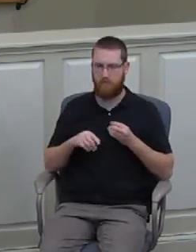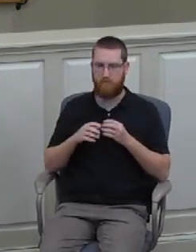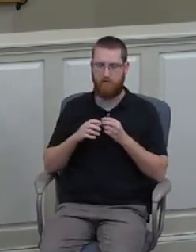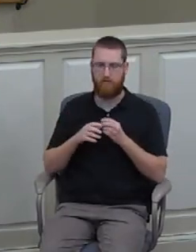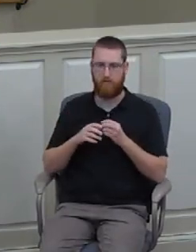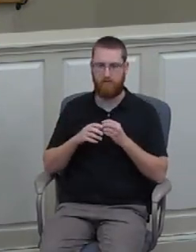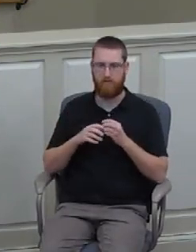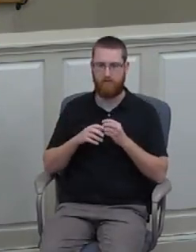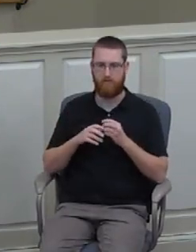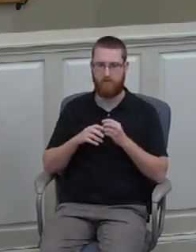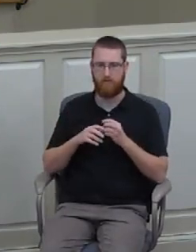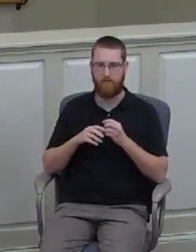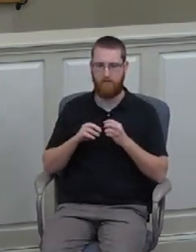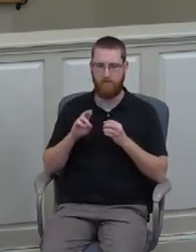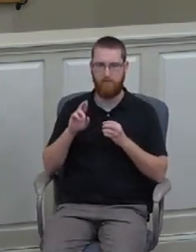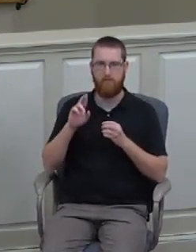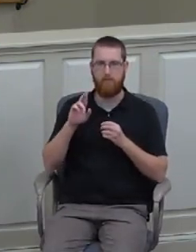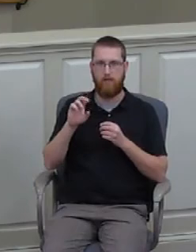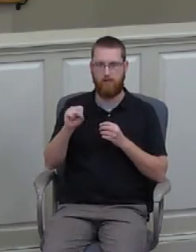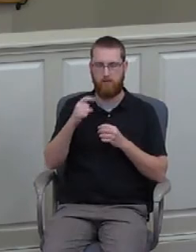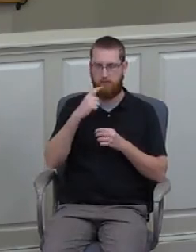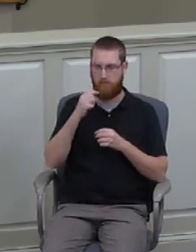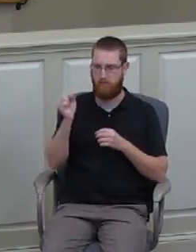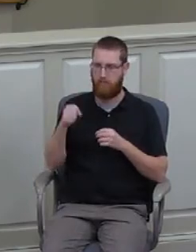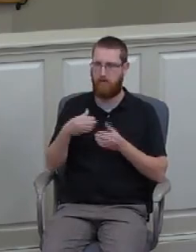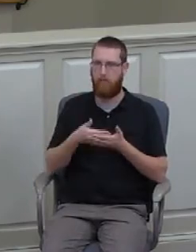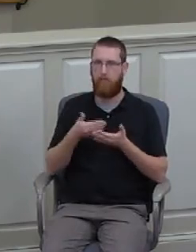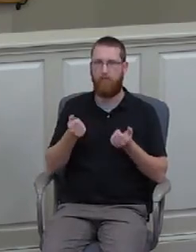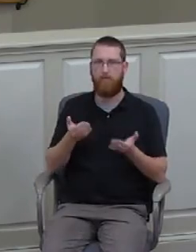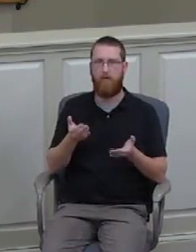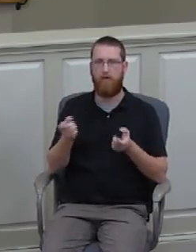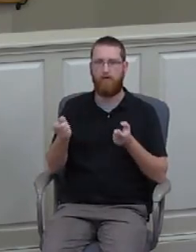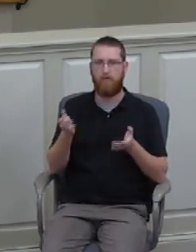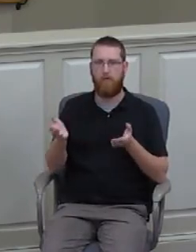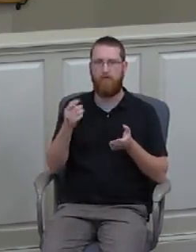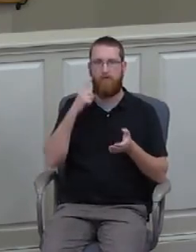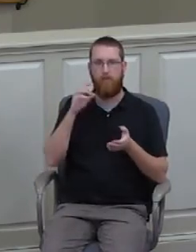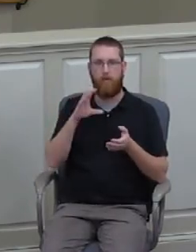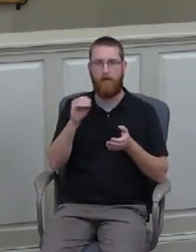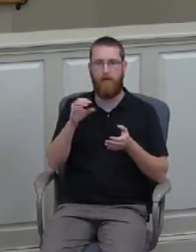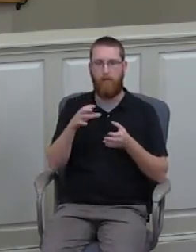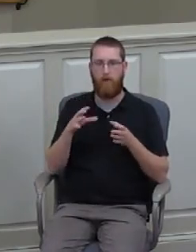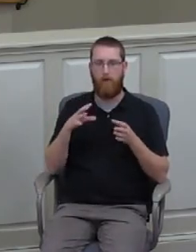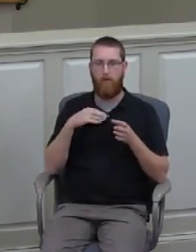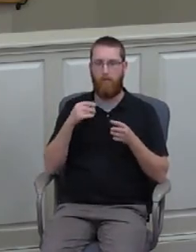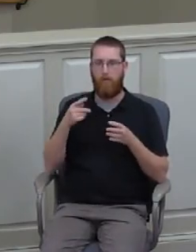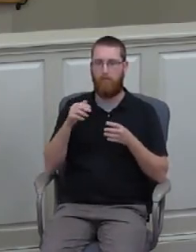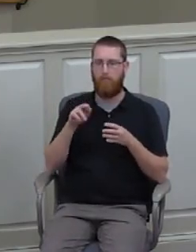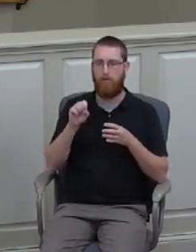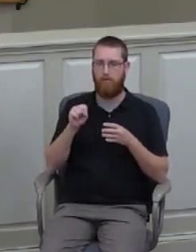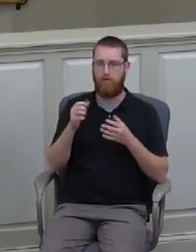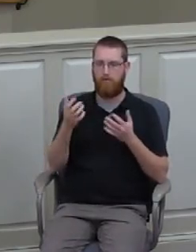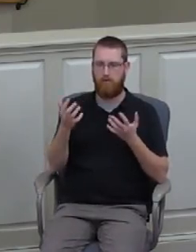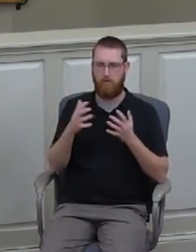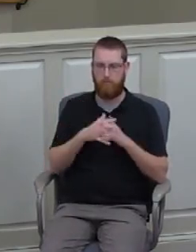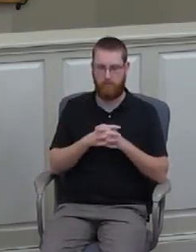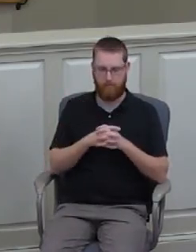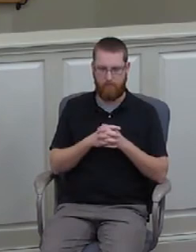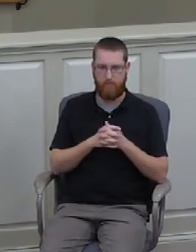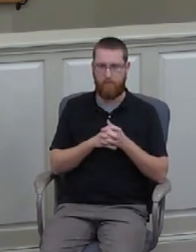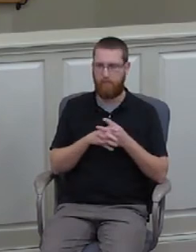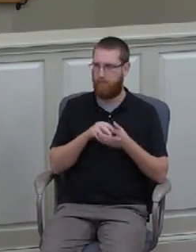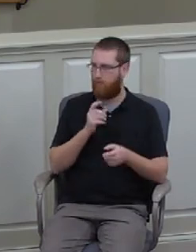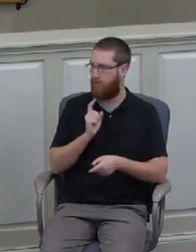Yeah, but it says it once again then later, providing services for the management of county-owned parks. So, I mean. Correct.